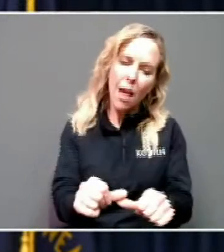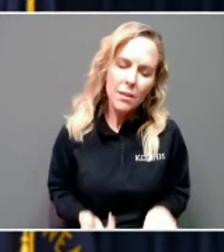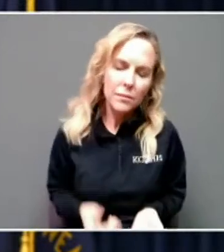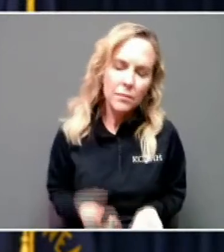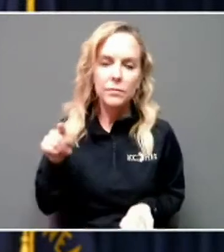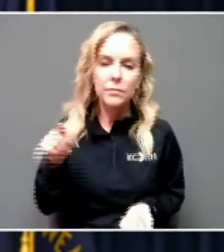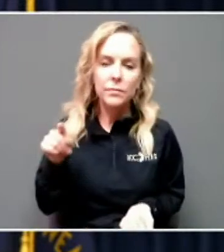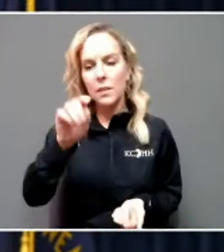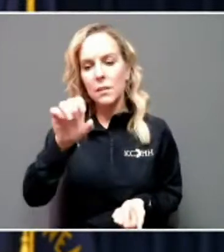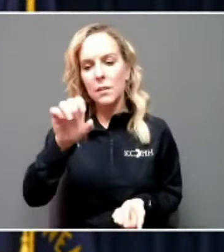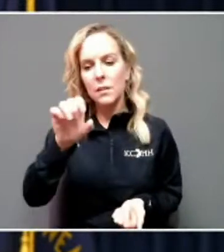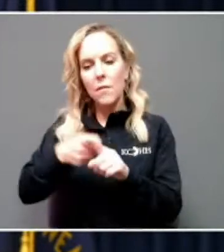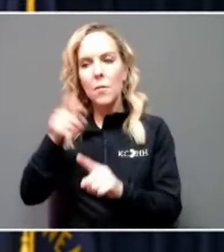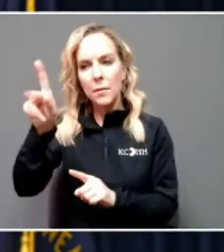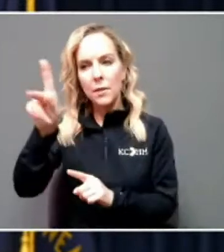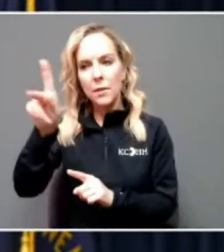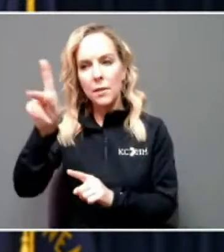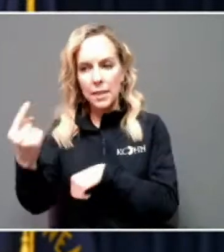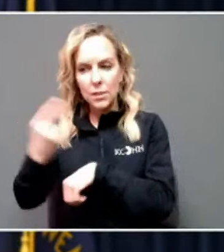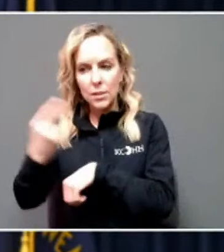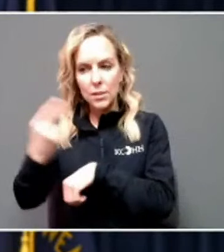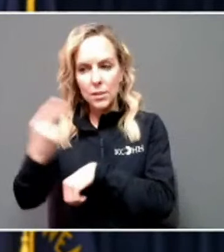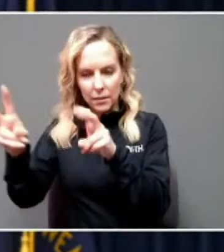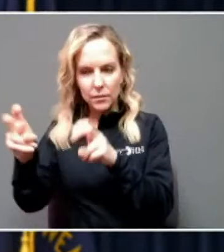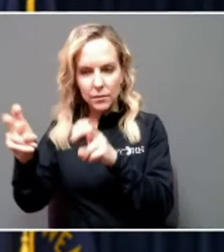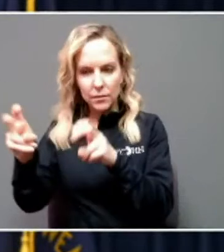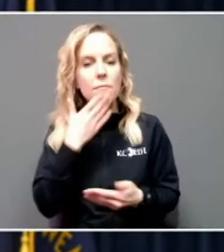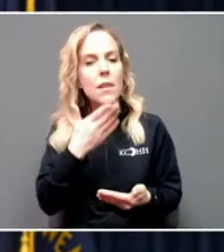Thank you very much, Governor. Good afternoon to you. I